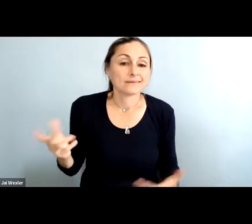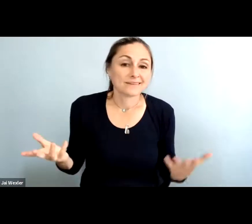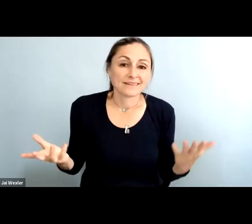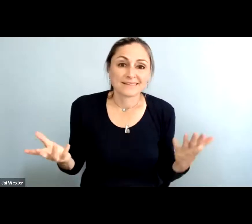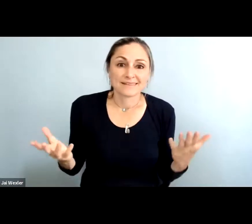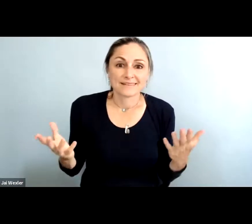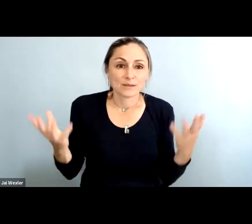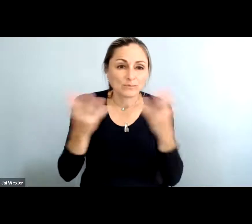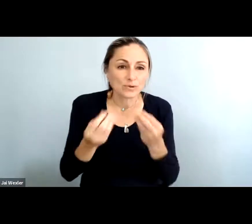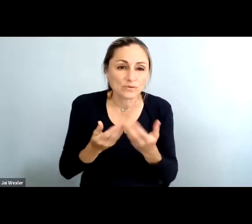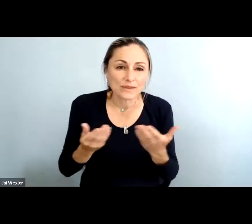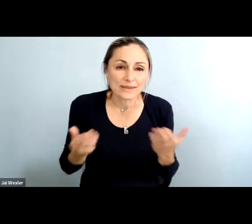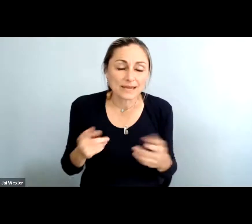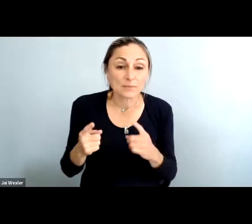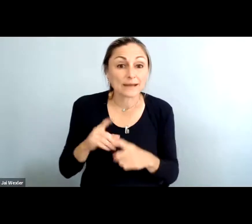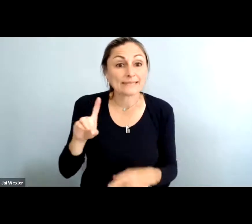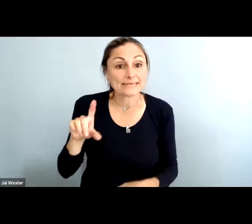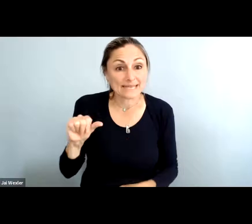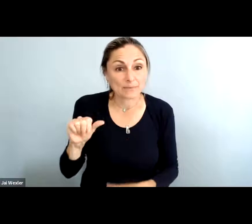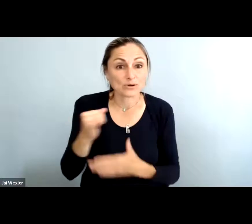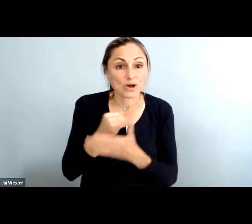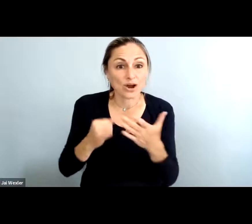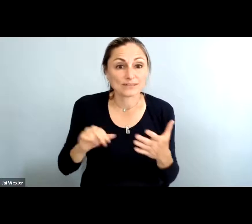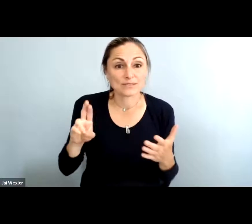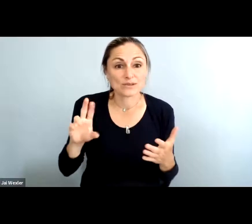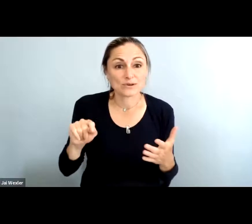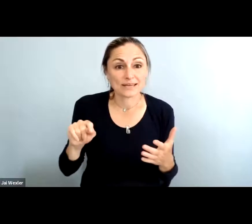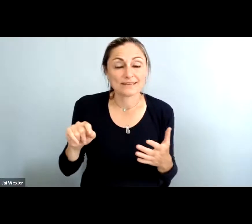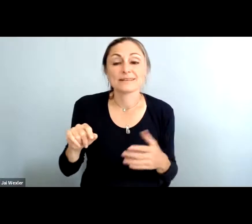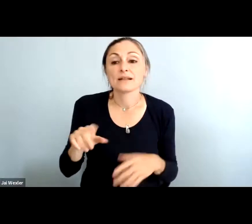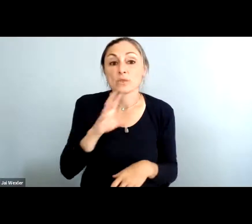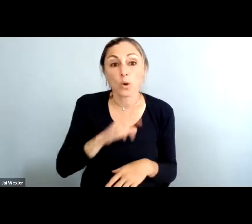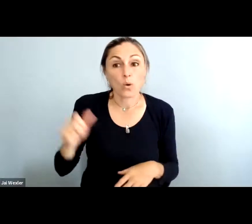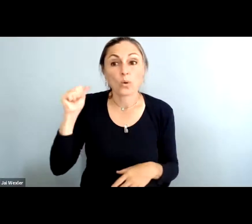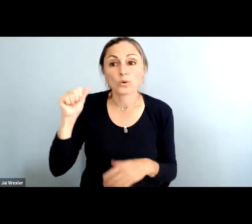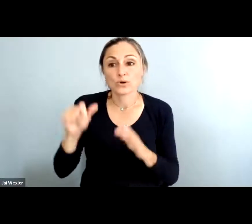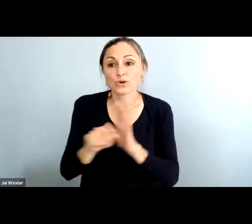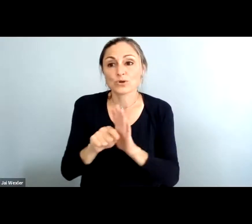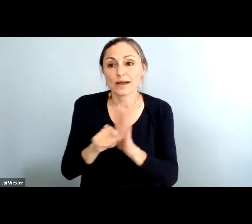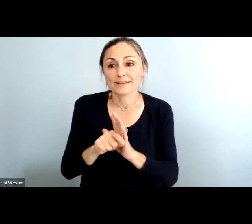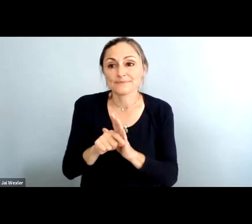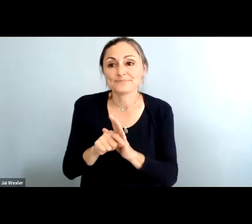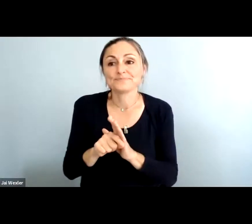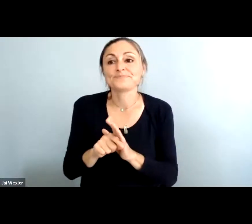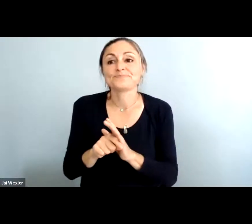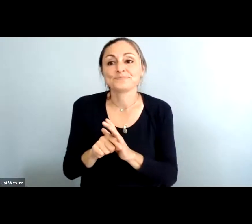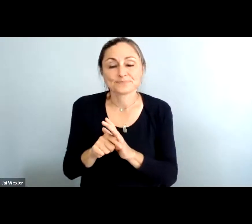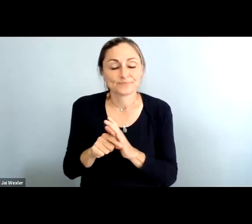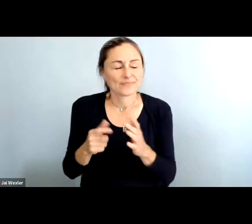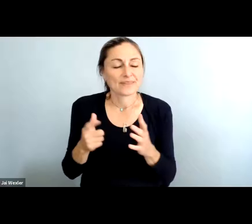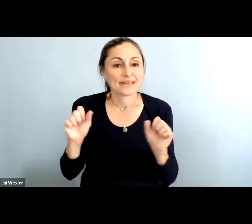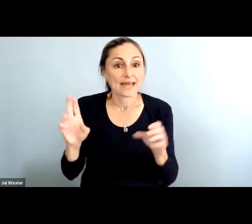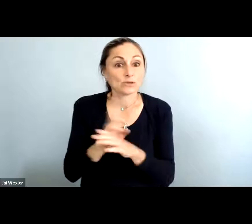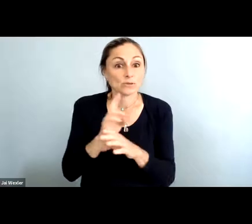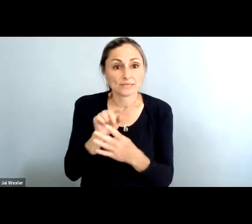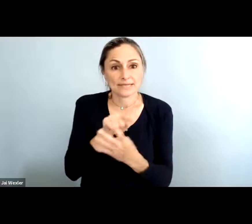a disabled arts unit is that the older grades, like in high school, can actually use these four